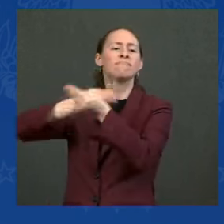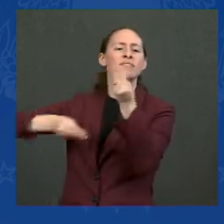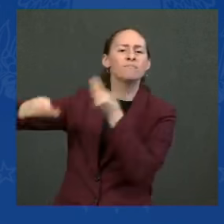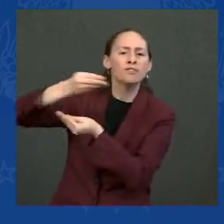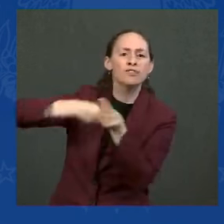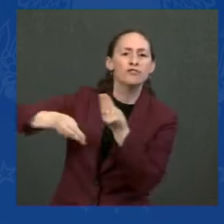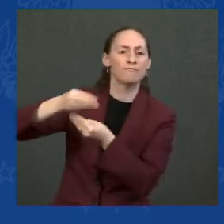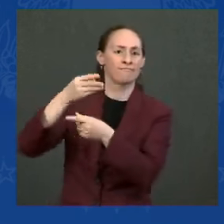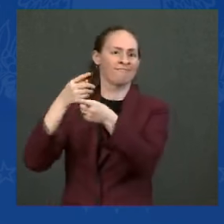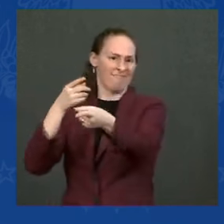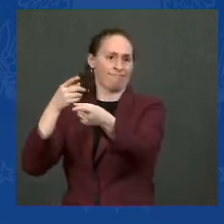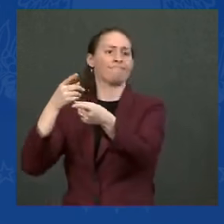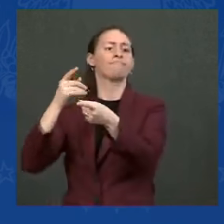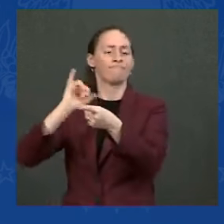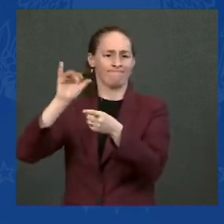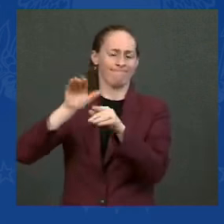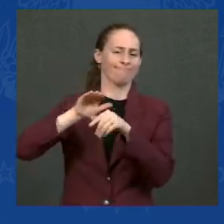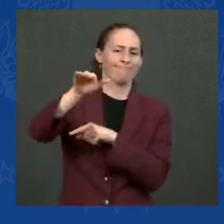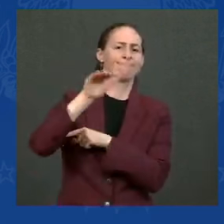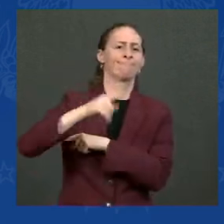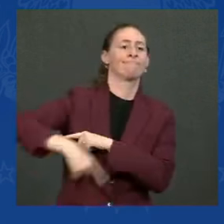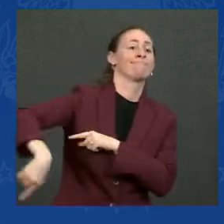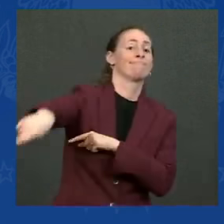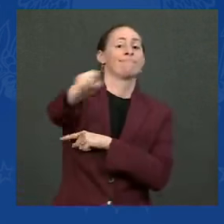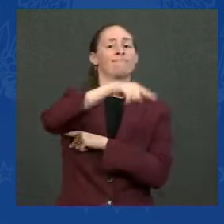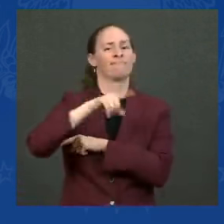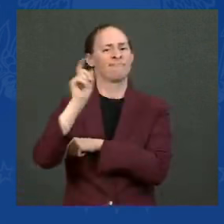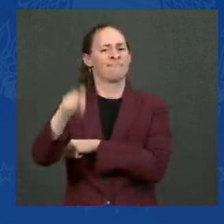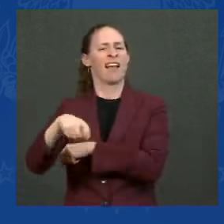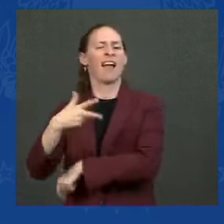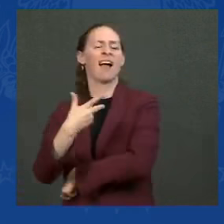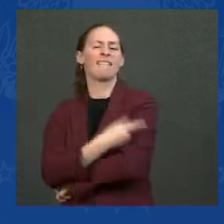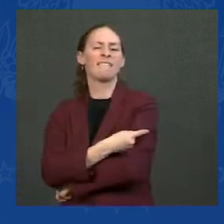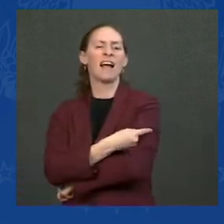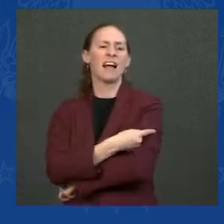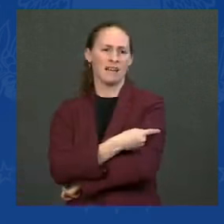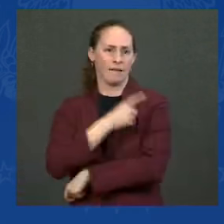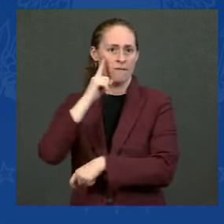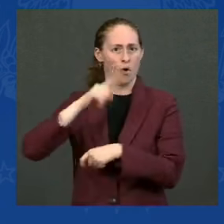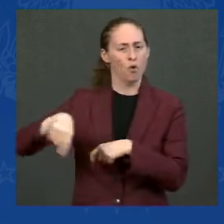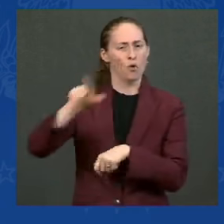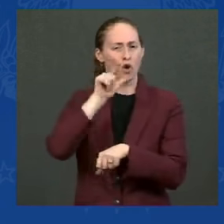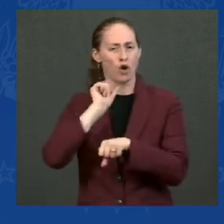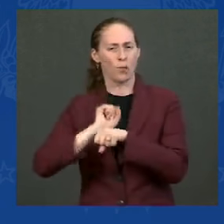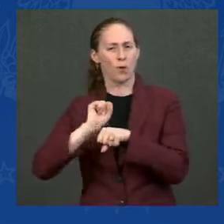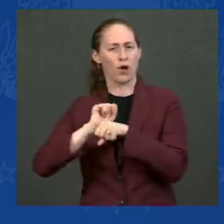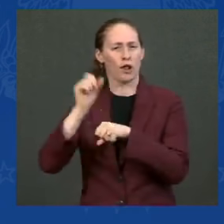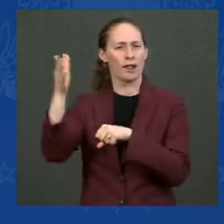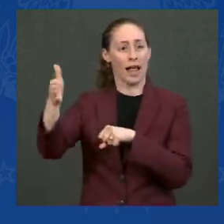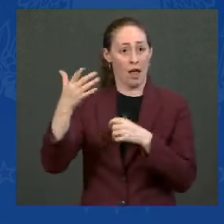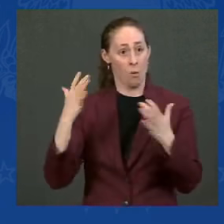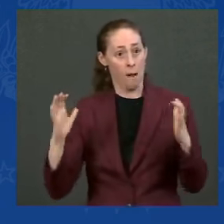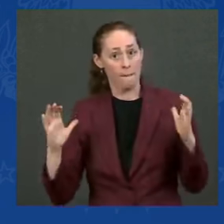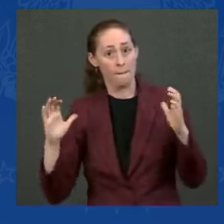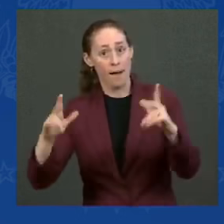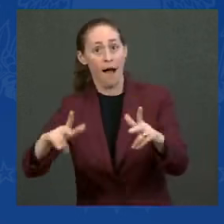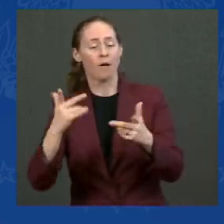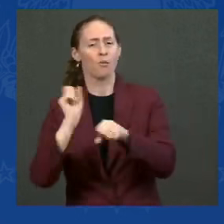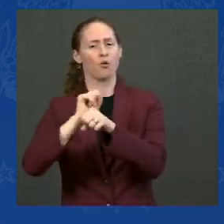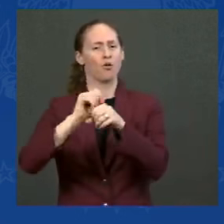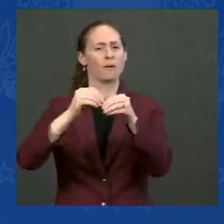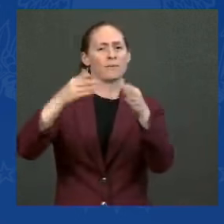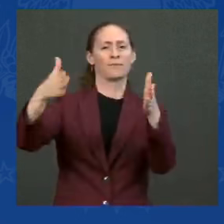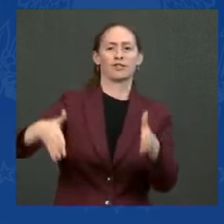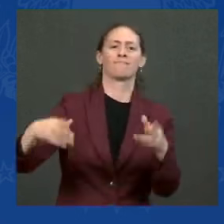of his of the chamber to require vaccinations for their employees going back to work in person. And I came